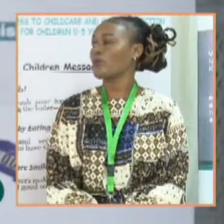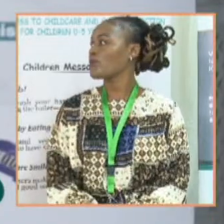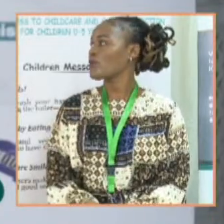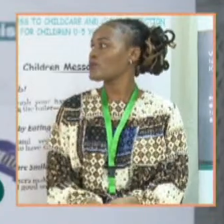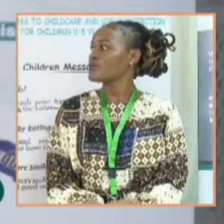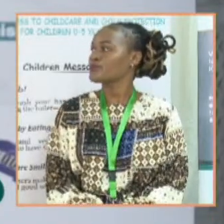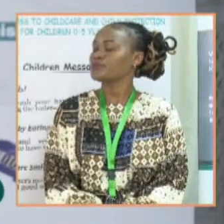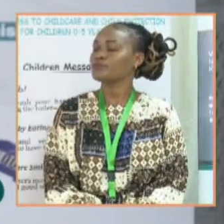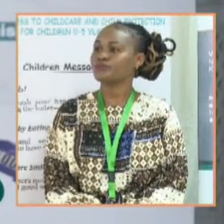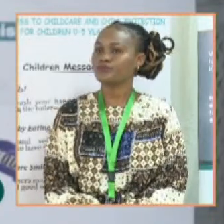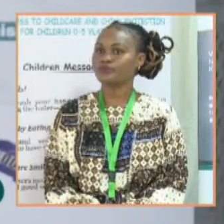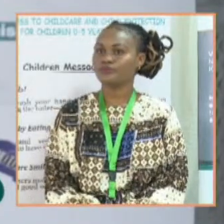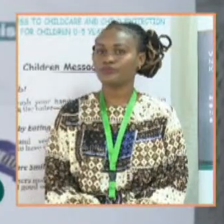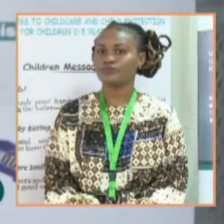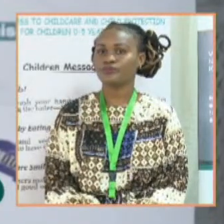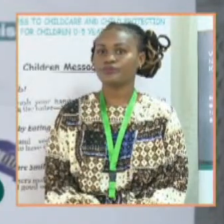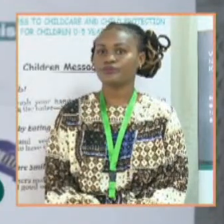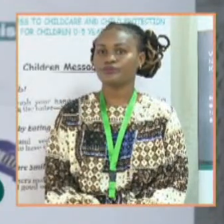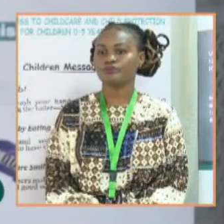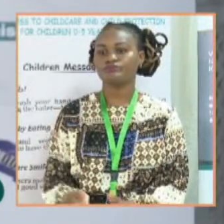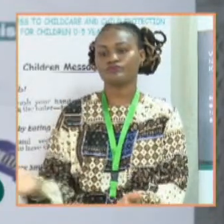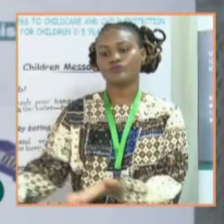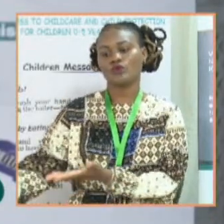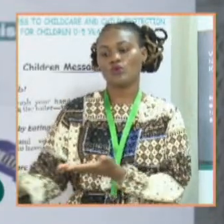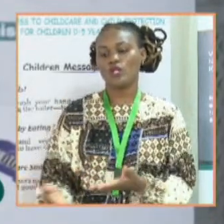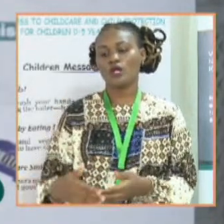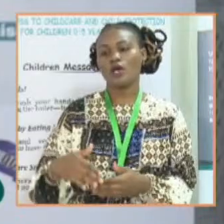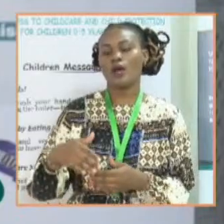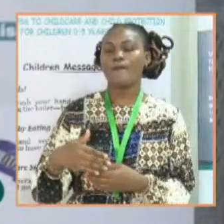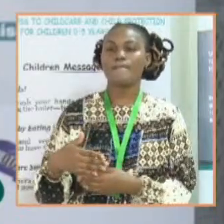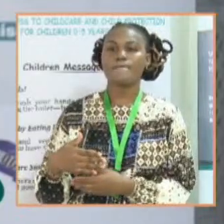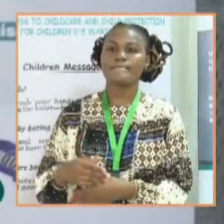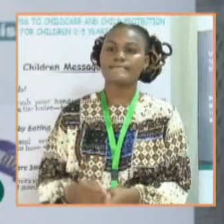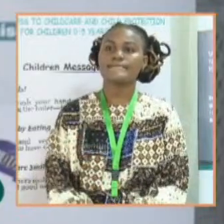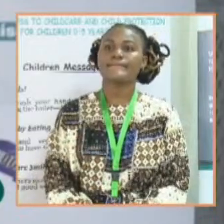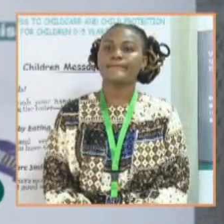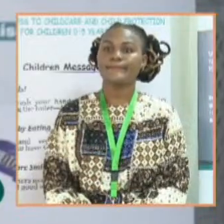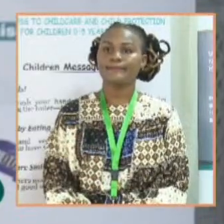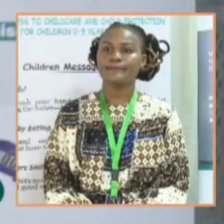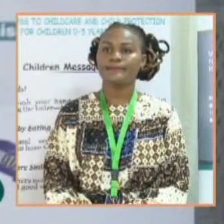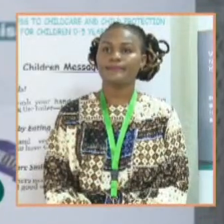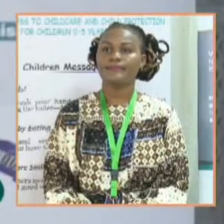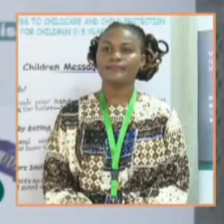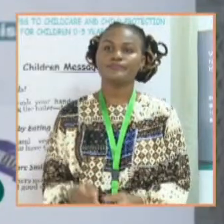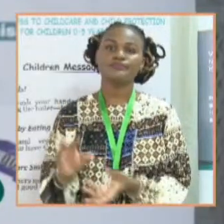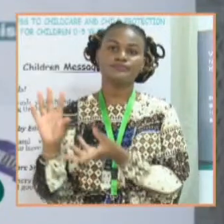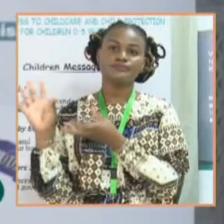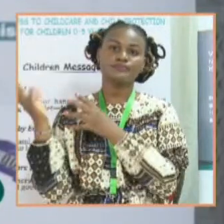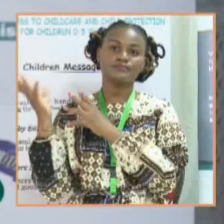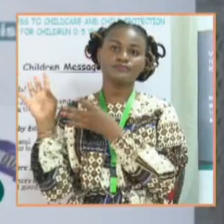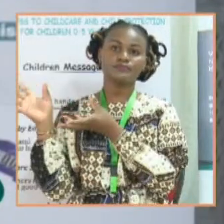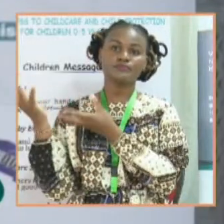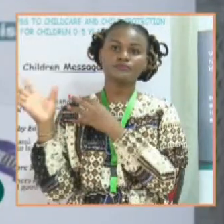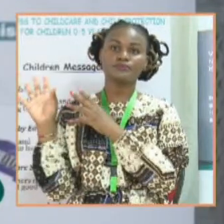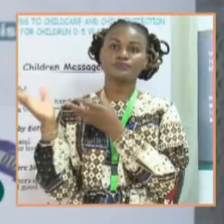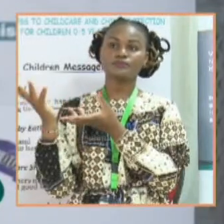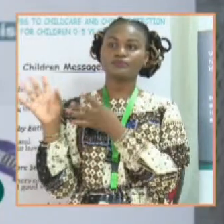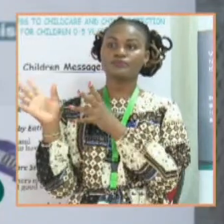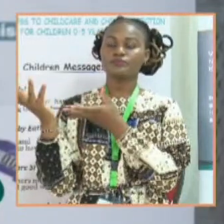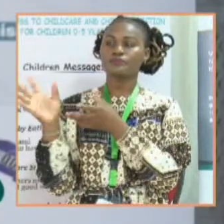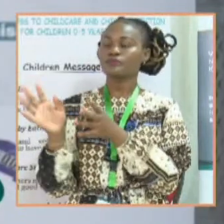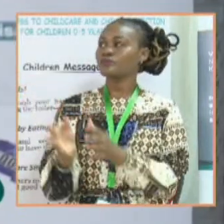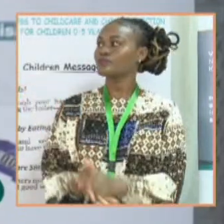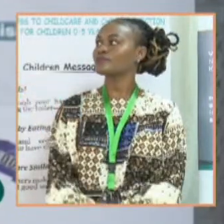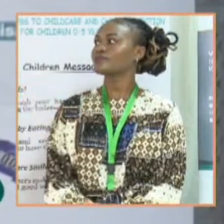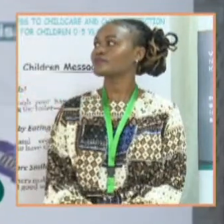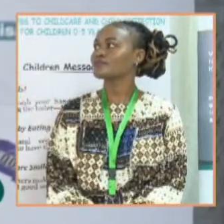As I welcome Sally for the next session. Asante sana. Makofi kwa Madam Agnes. It is not easy when she has to